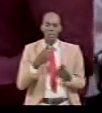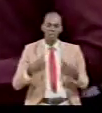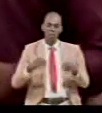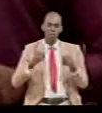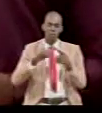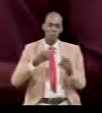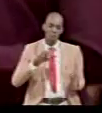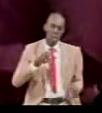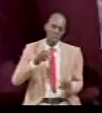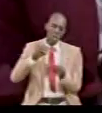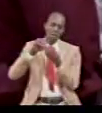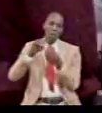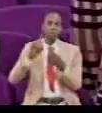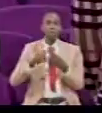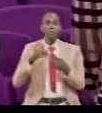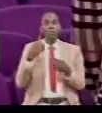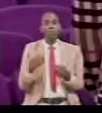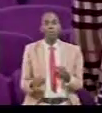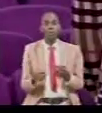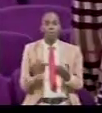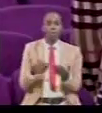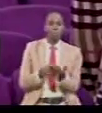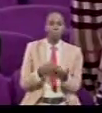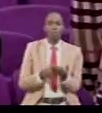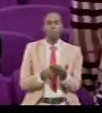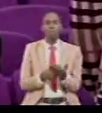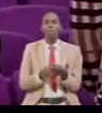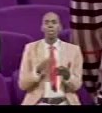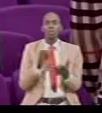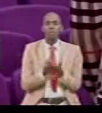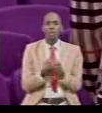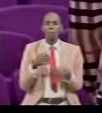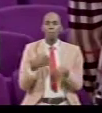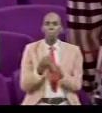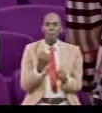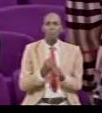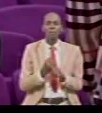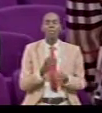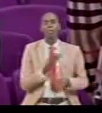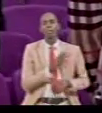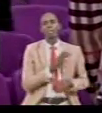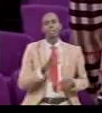gospel that makes Christ